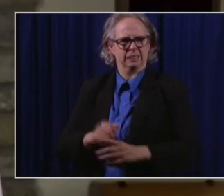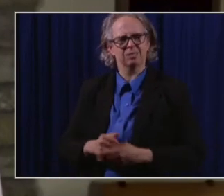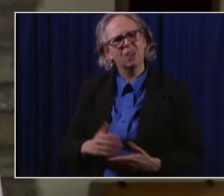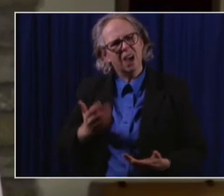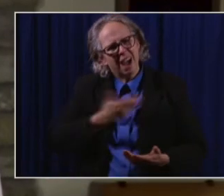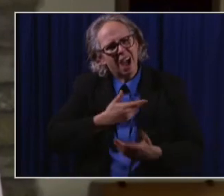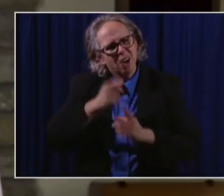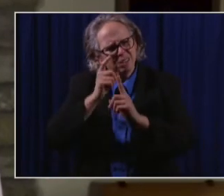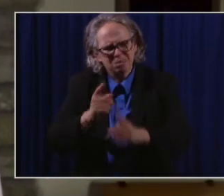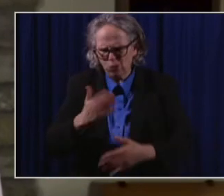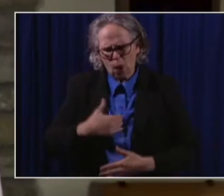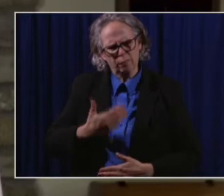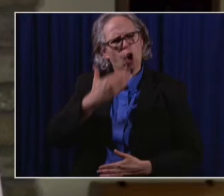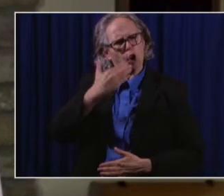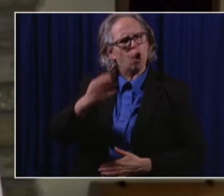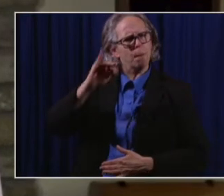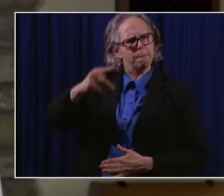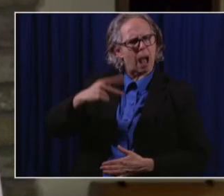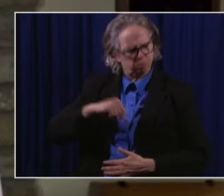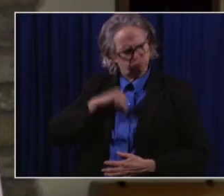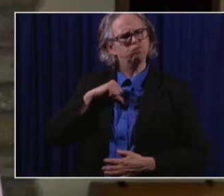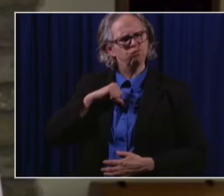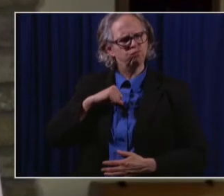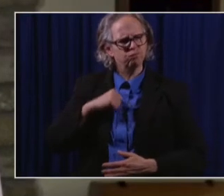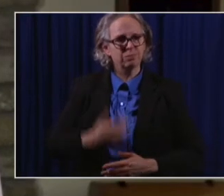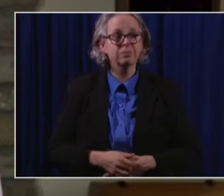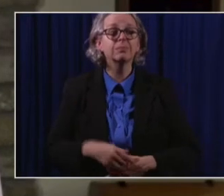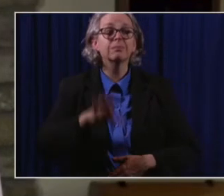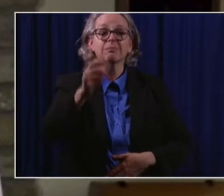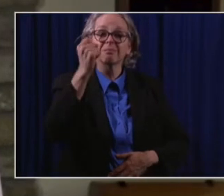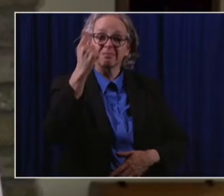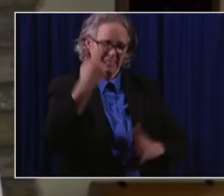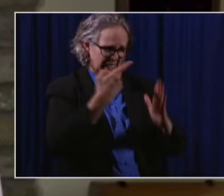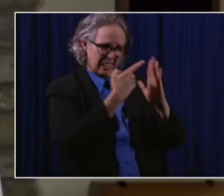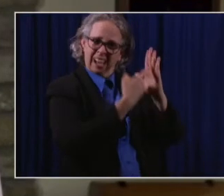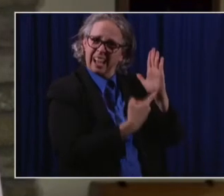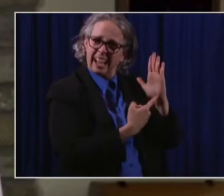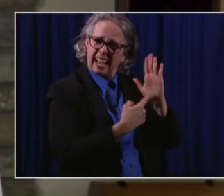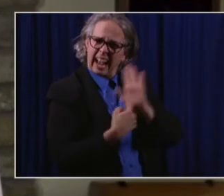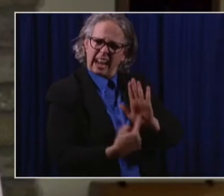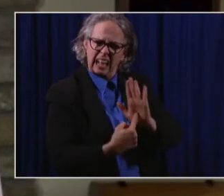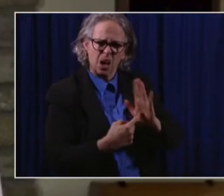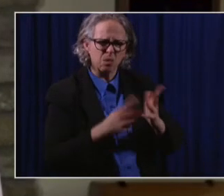indicator is going the wrong way on us right now.